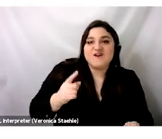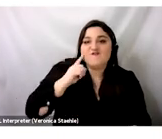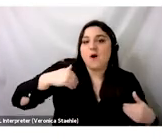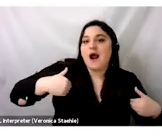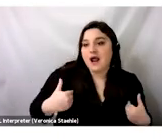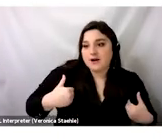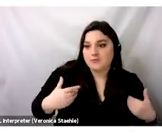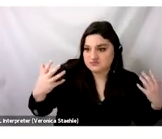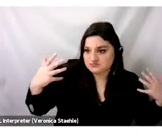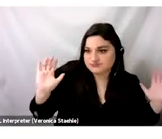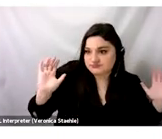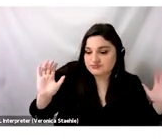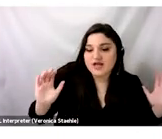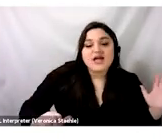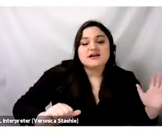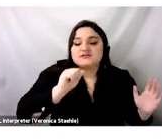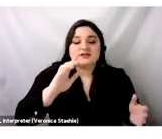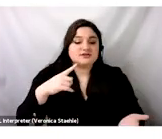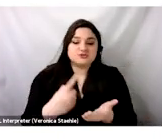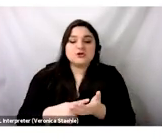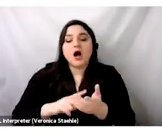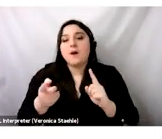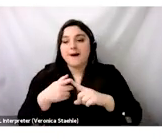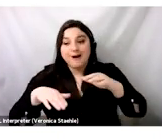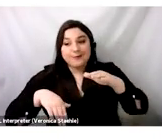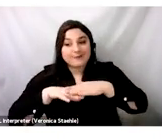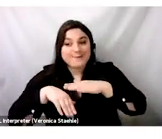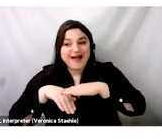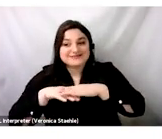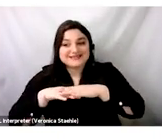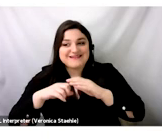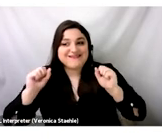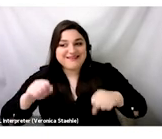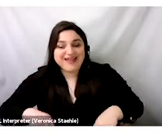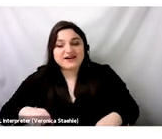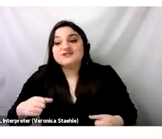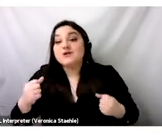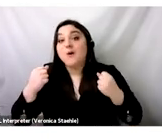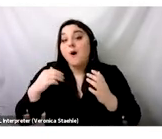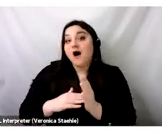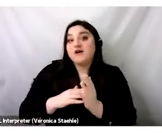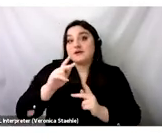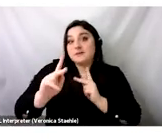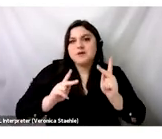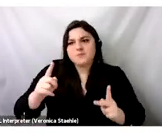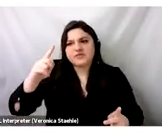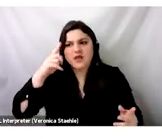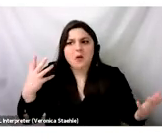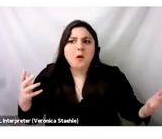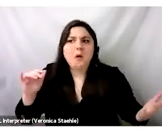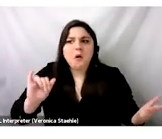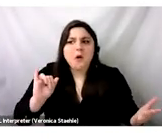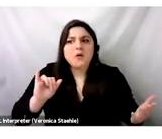So there's so much greenwashing out there that people think that, like, oh, brands will